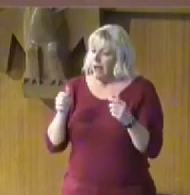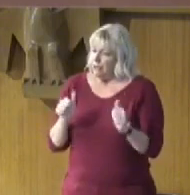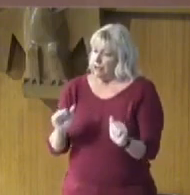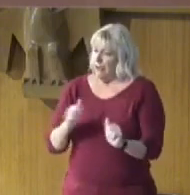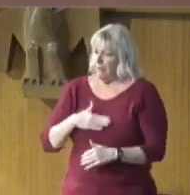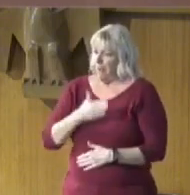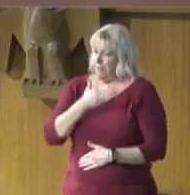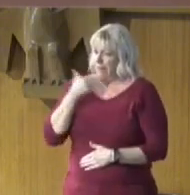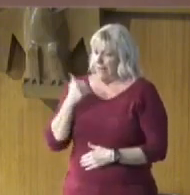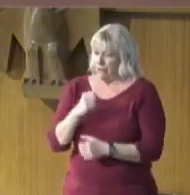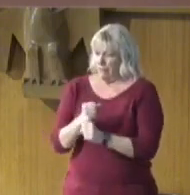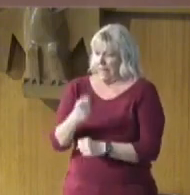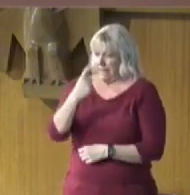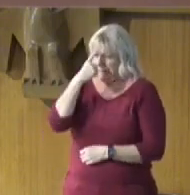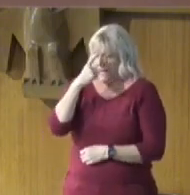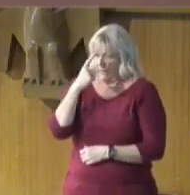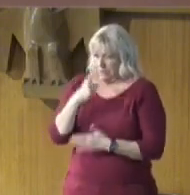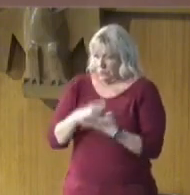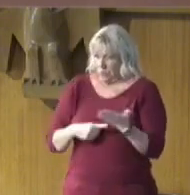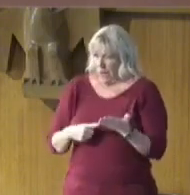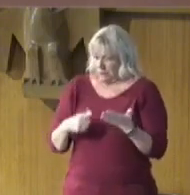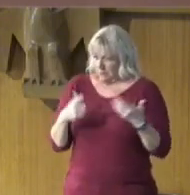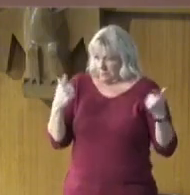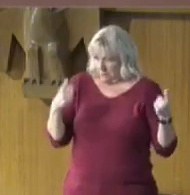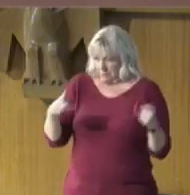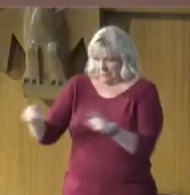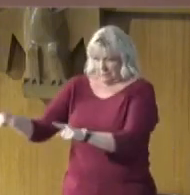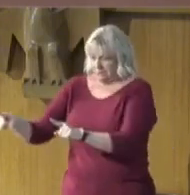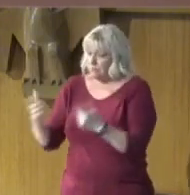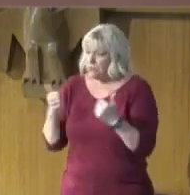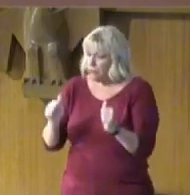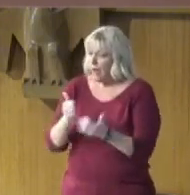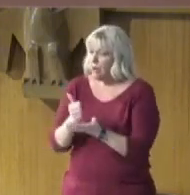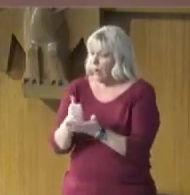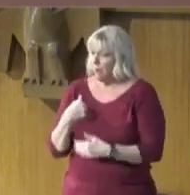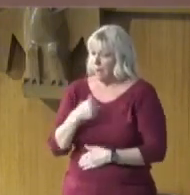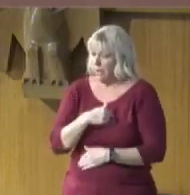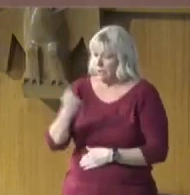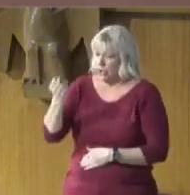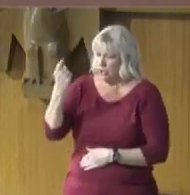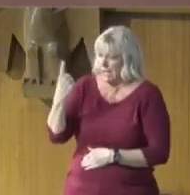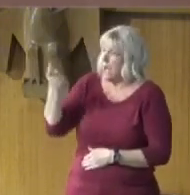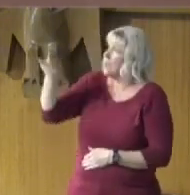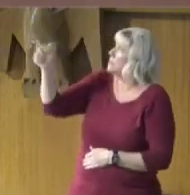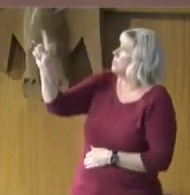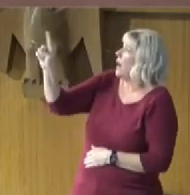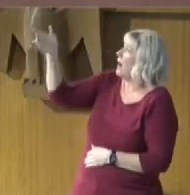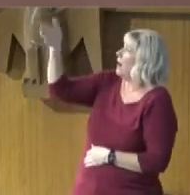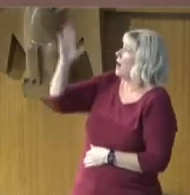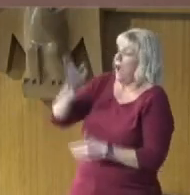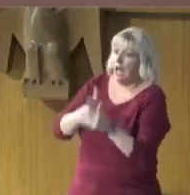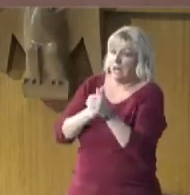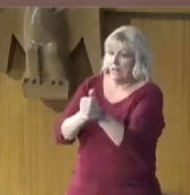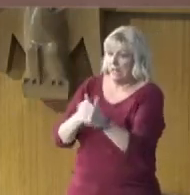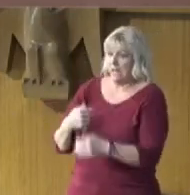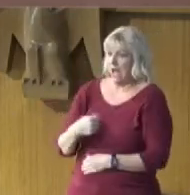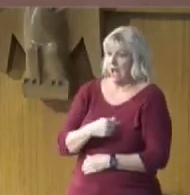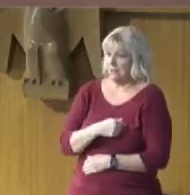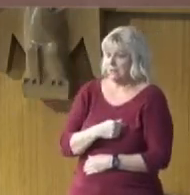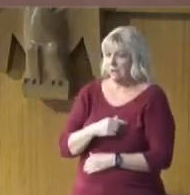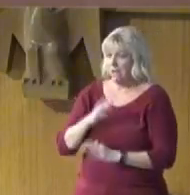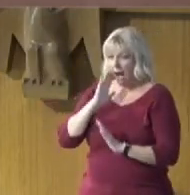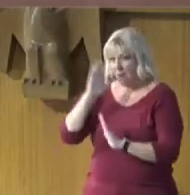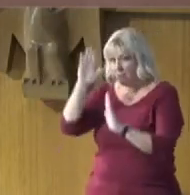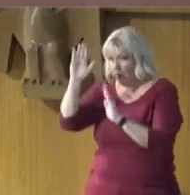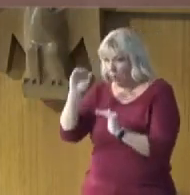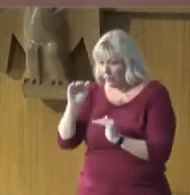sense of whatever all of this is and try to help us understand where God is leading us. And that will both, I think,